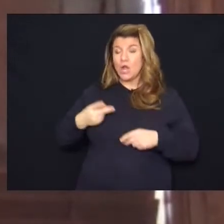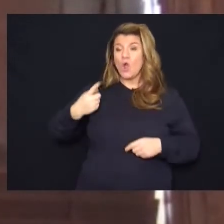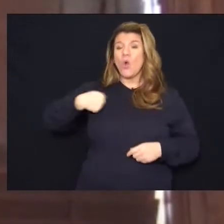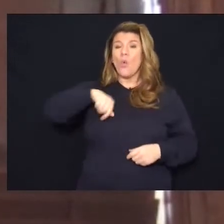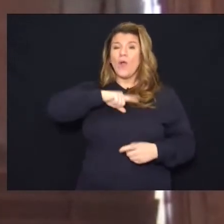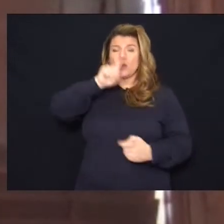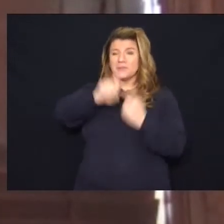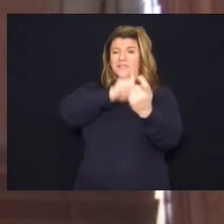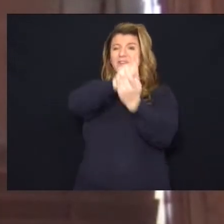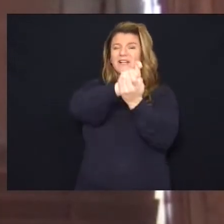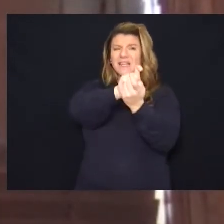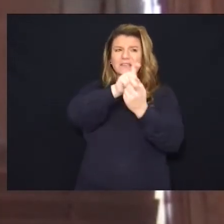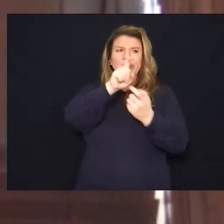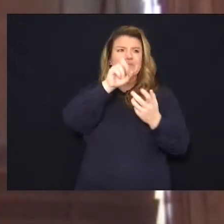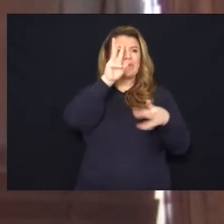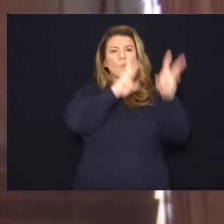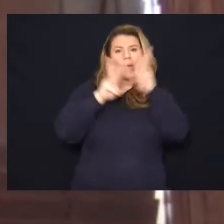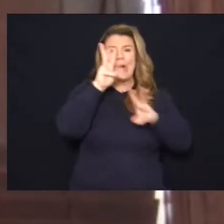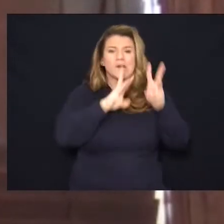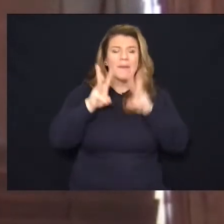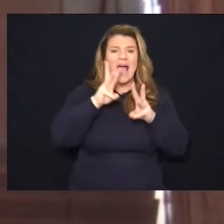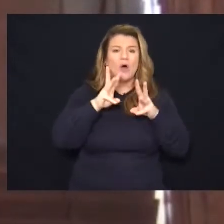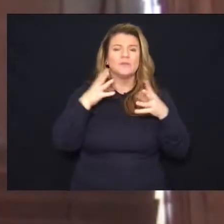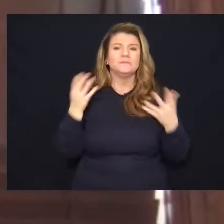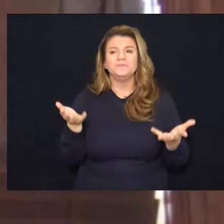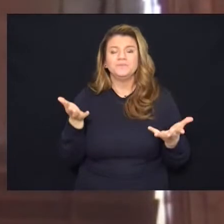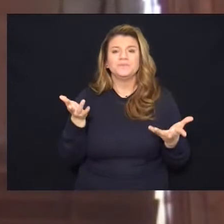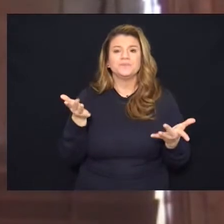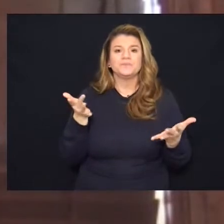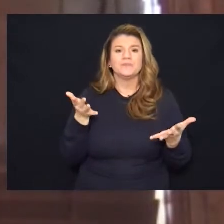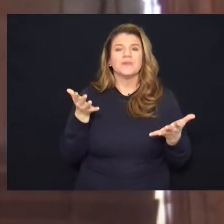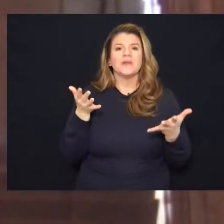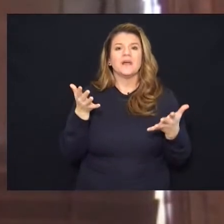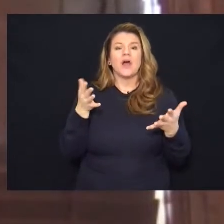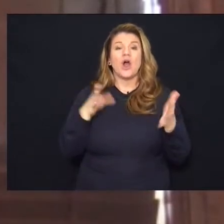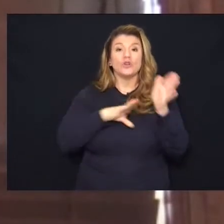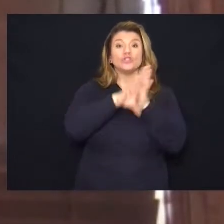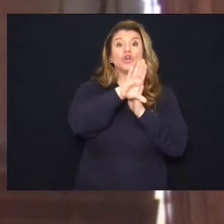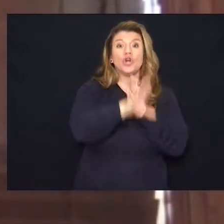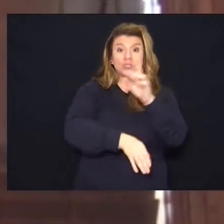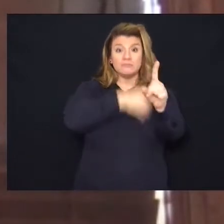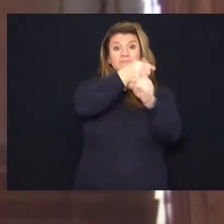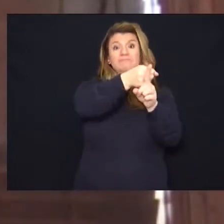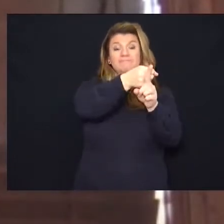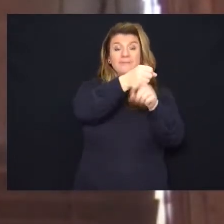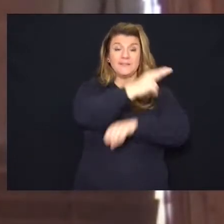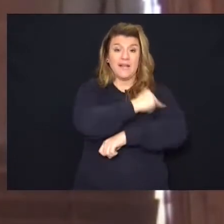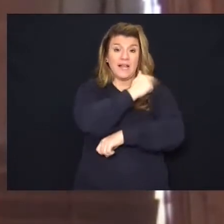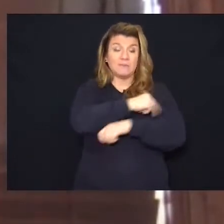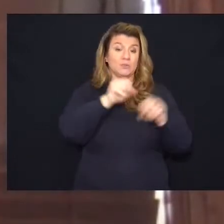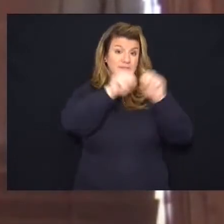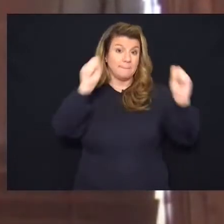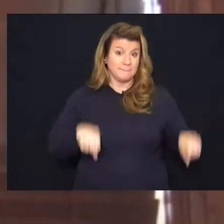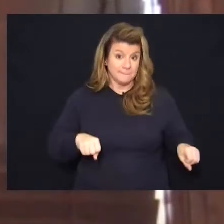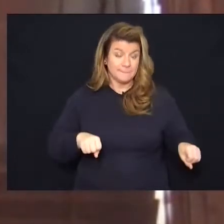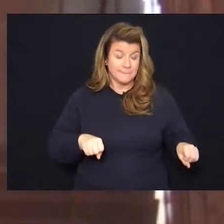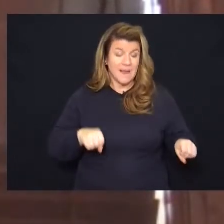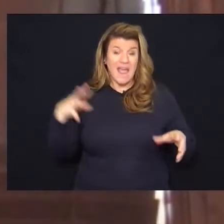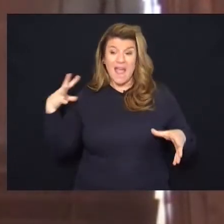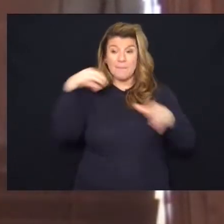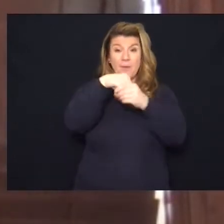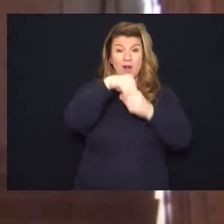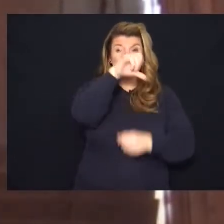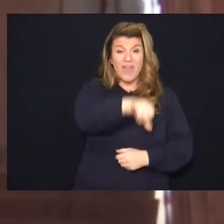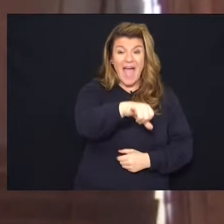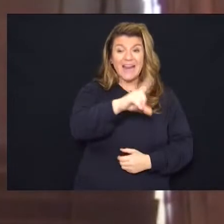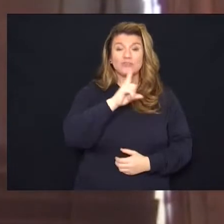particularly concerned about about surging at our hospital system level. And part of that surging